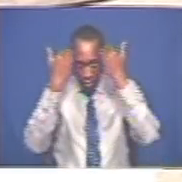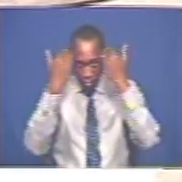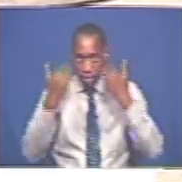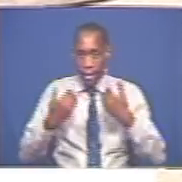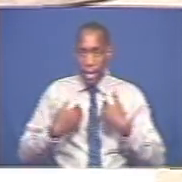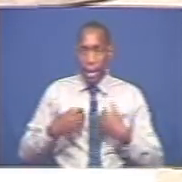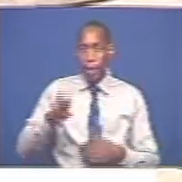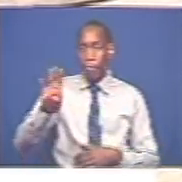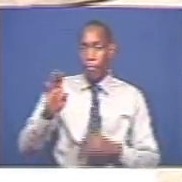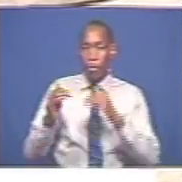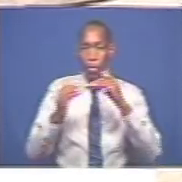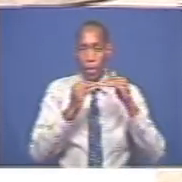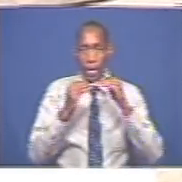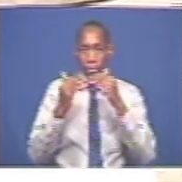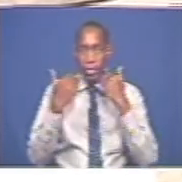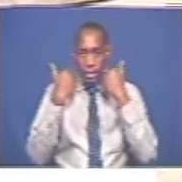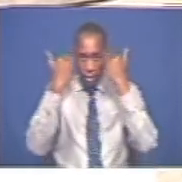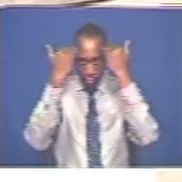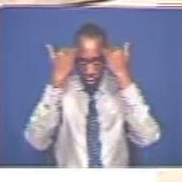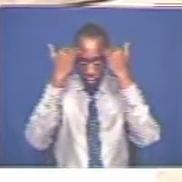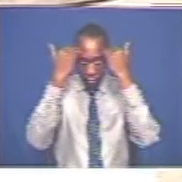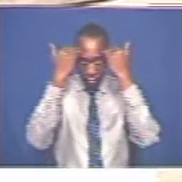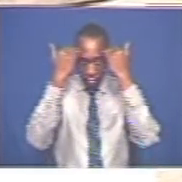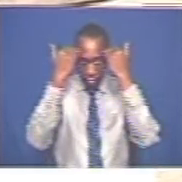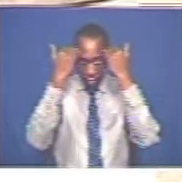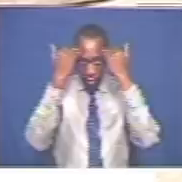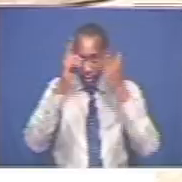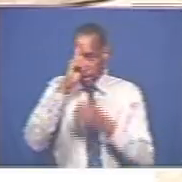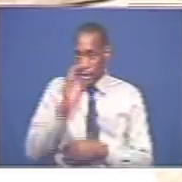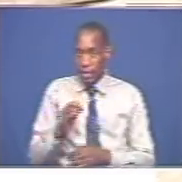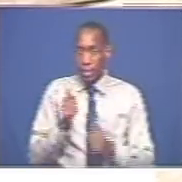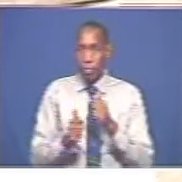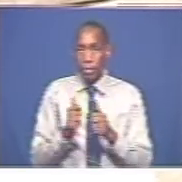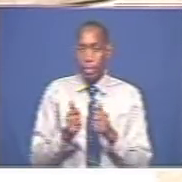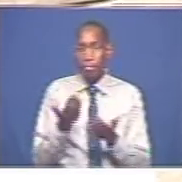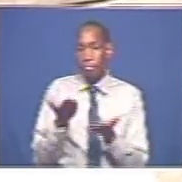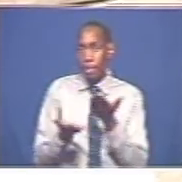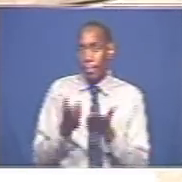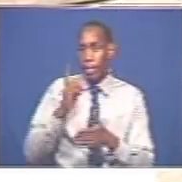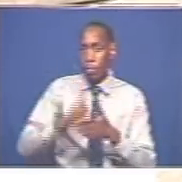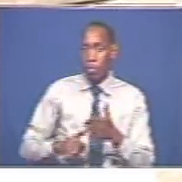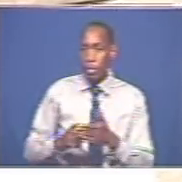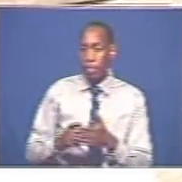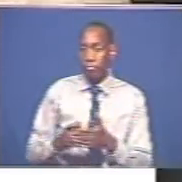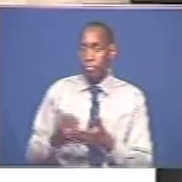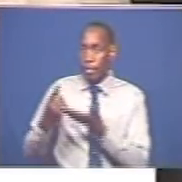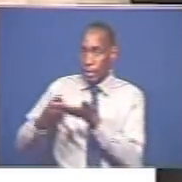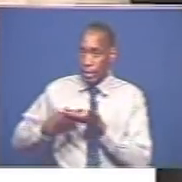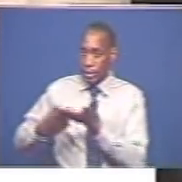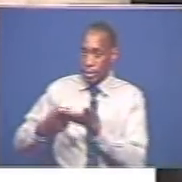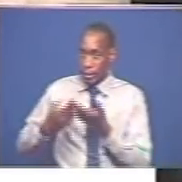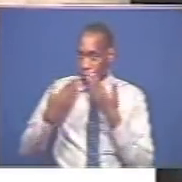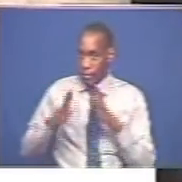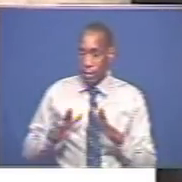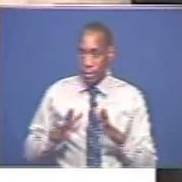4 levels of depression. Mm-hmm. And the most severe is probably what he has talked about, yeah, where he